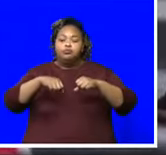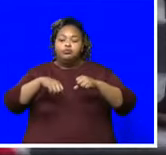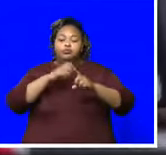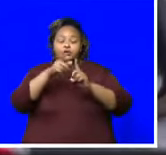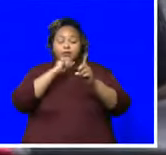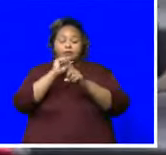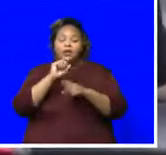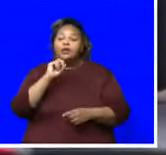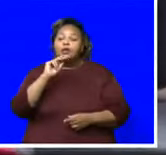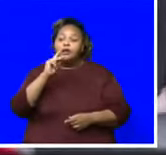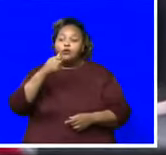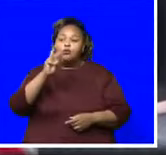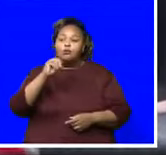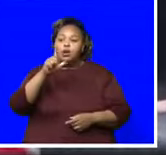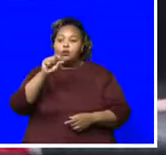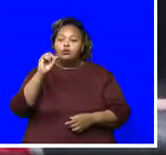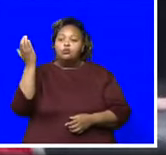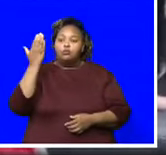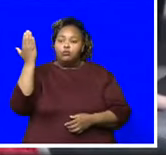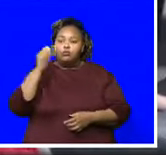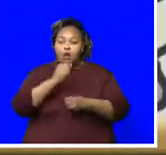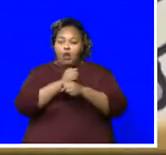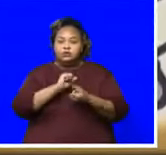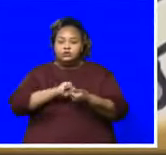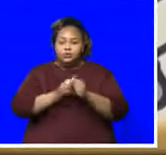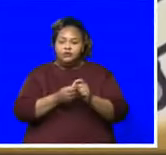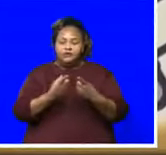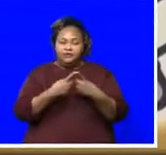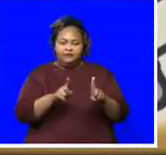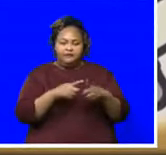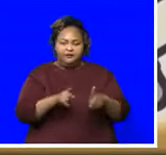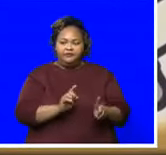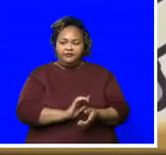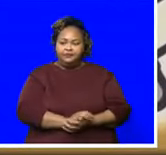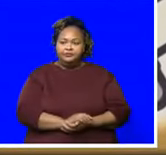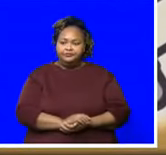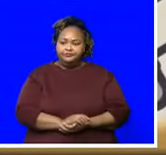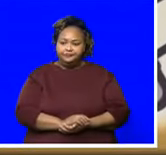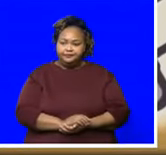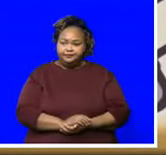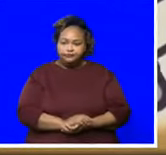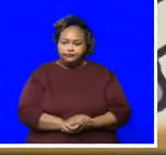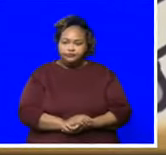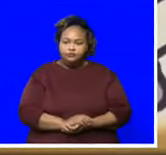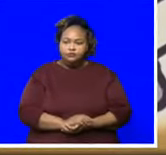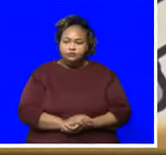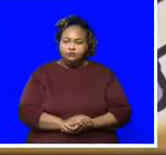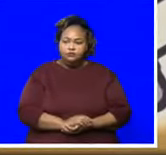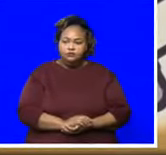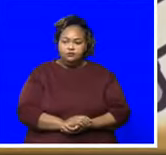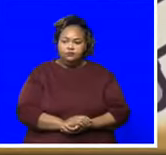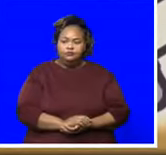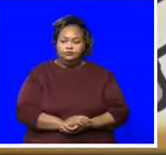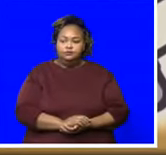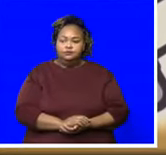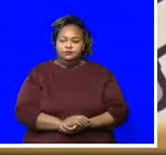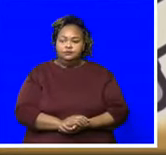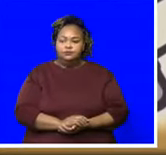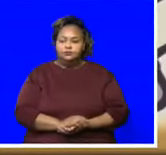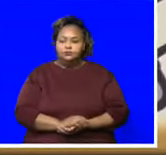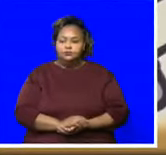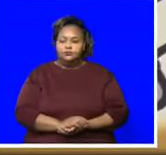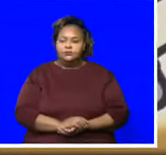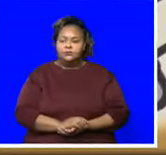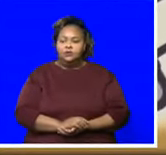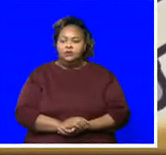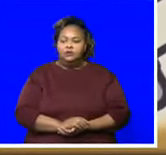a period of challenges, which is when the concept of a partnership with EPTC